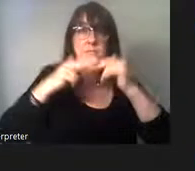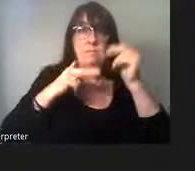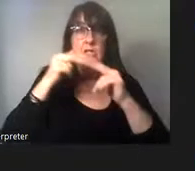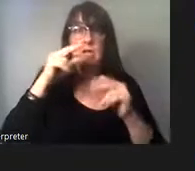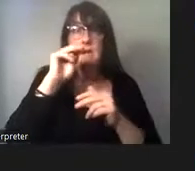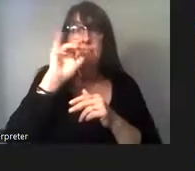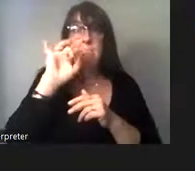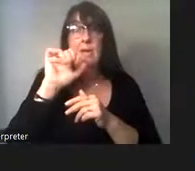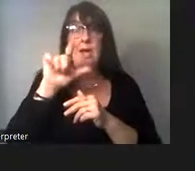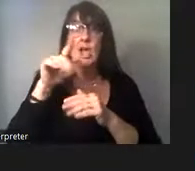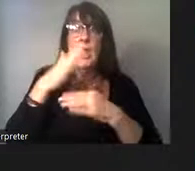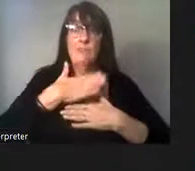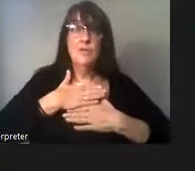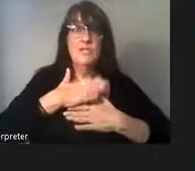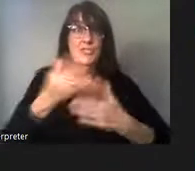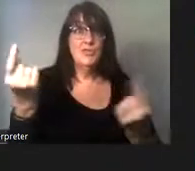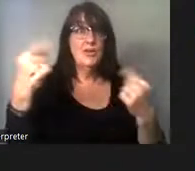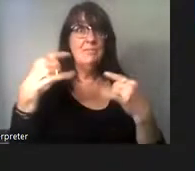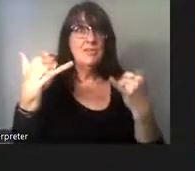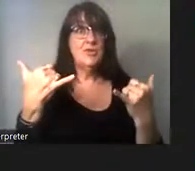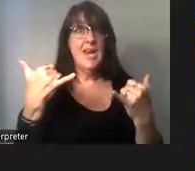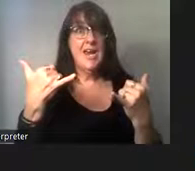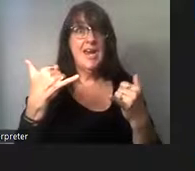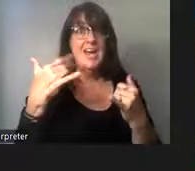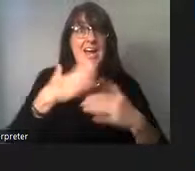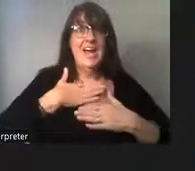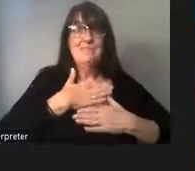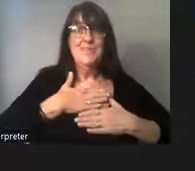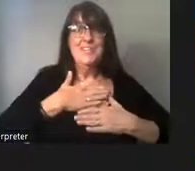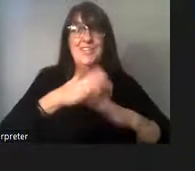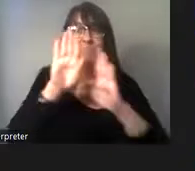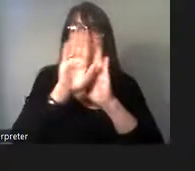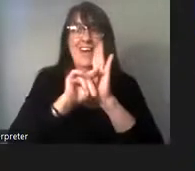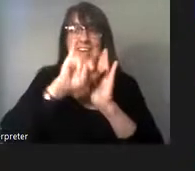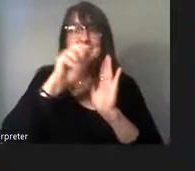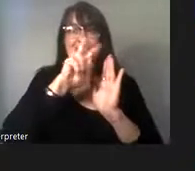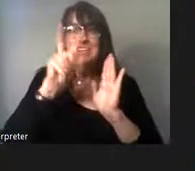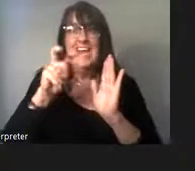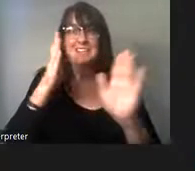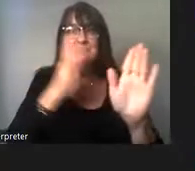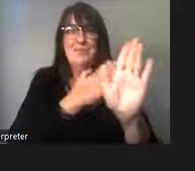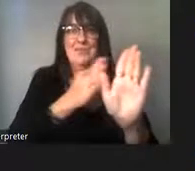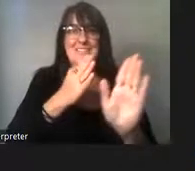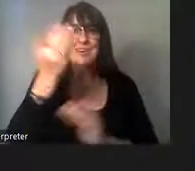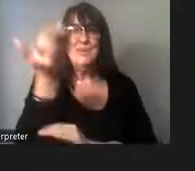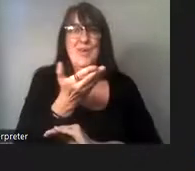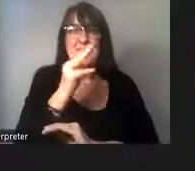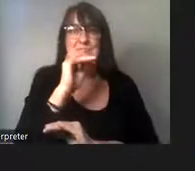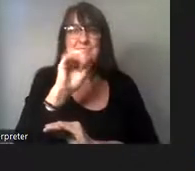we appreciate you being here with us today. We appreciate the background jazz music as well. Ladies and gentlemen, let's welcome Michael